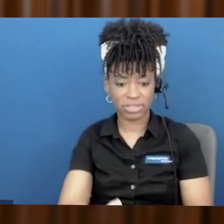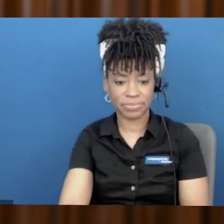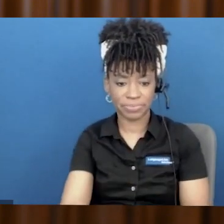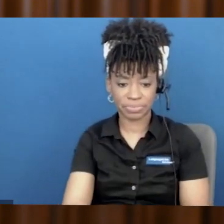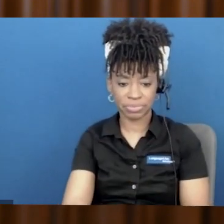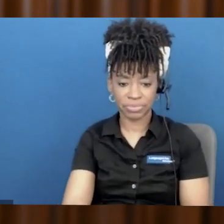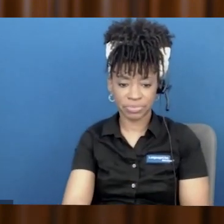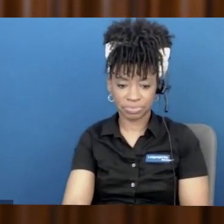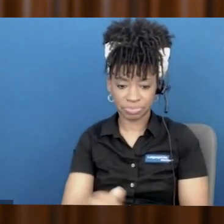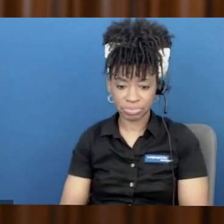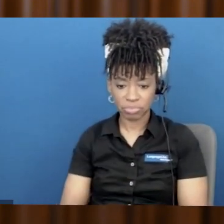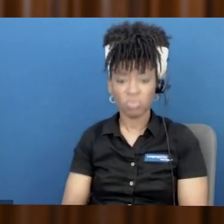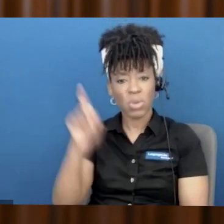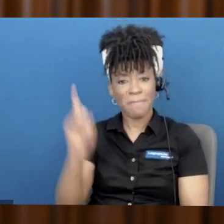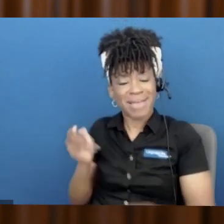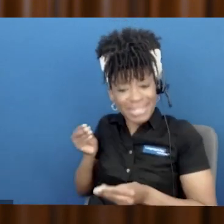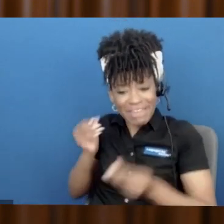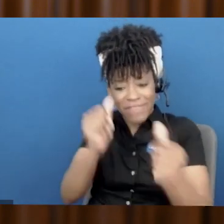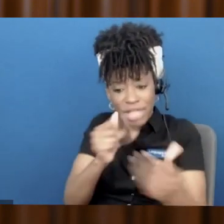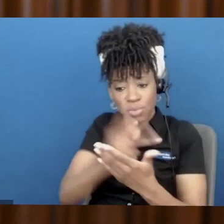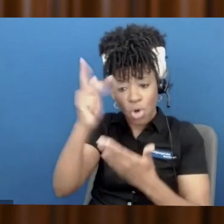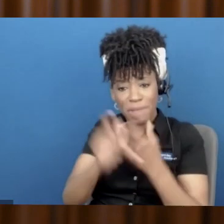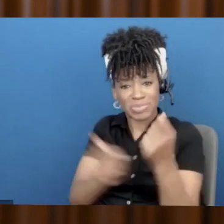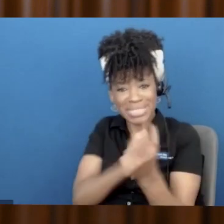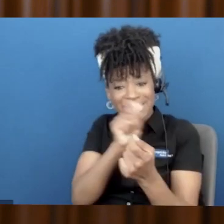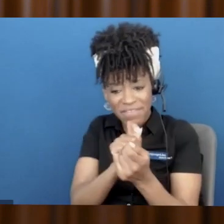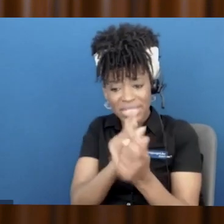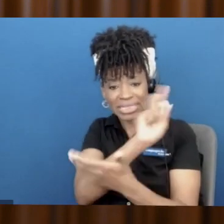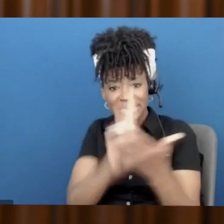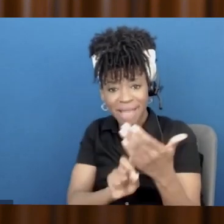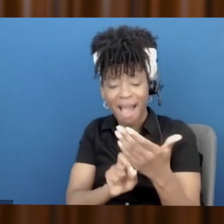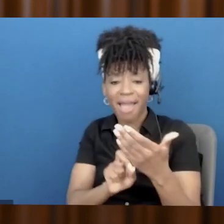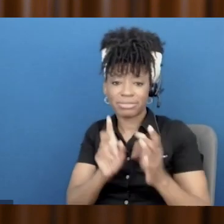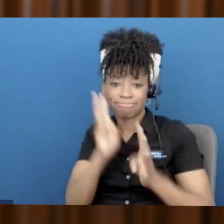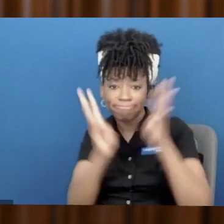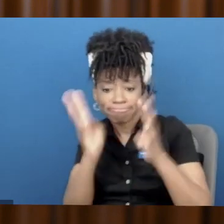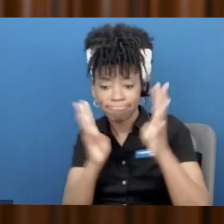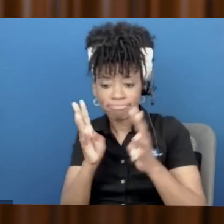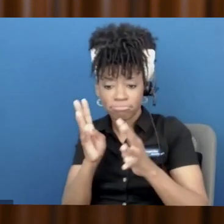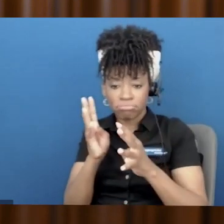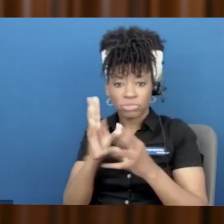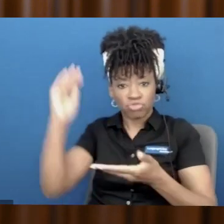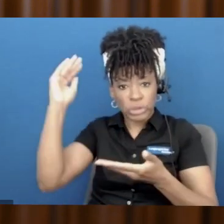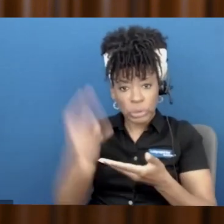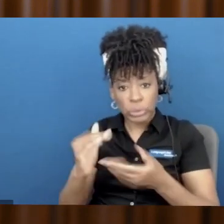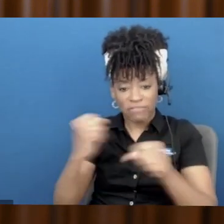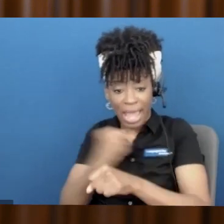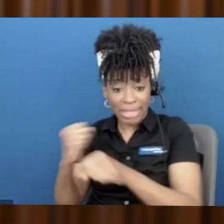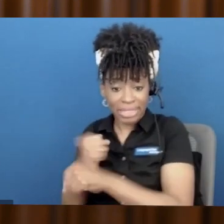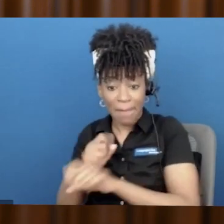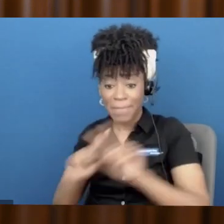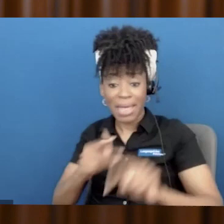invest in programs specifically designed to reduce violence in our community, we can't forget that the best prevention